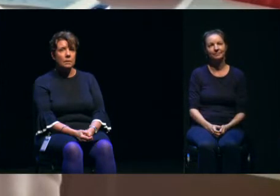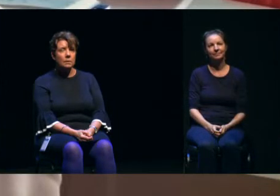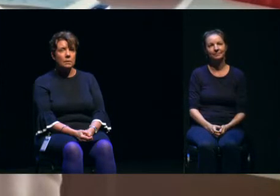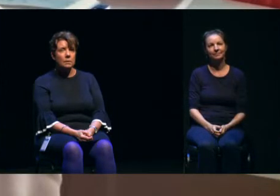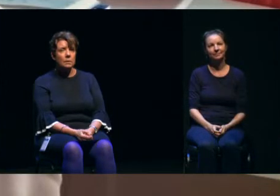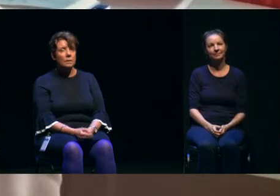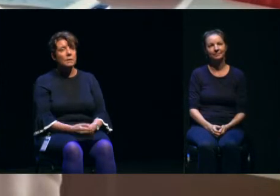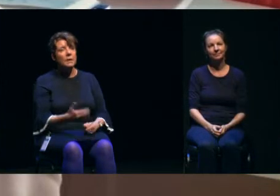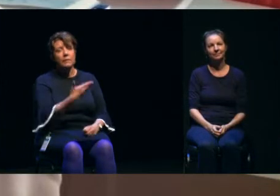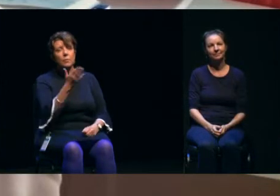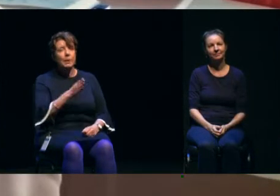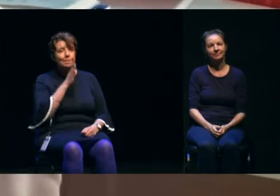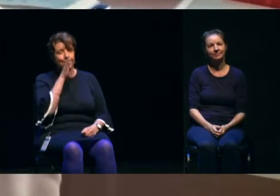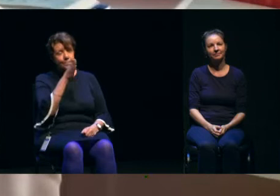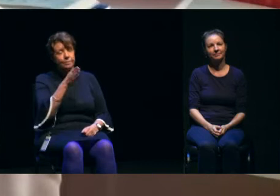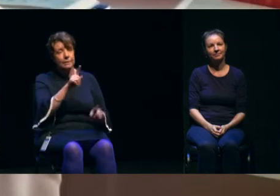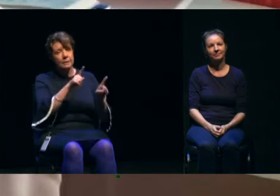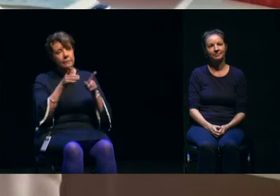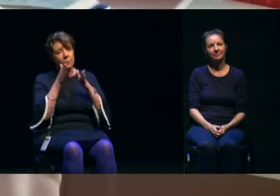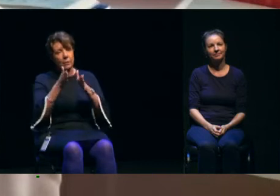Everybody mourns differently.